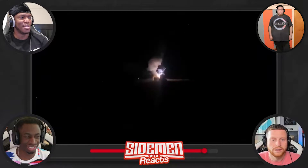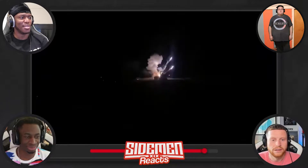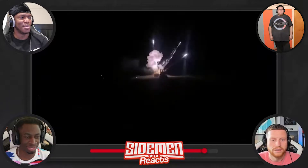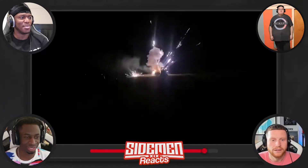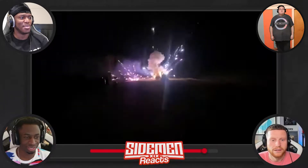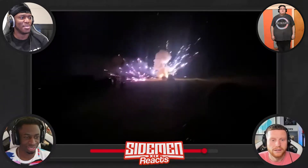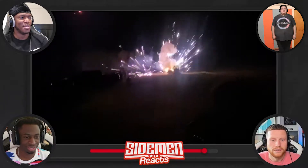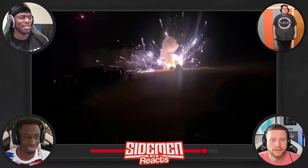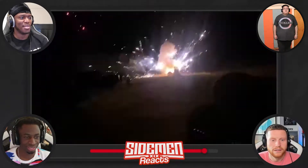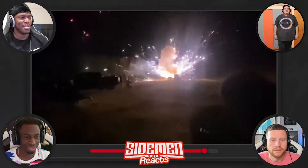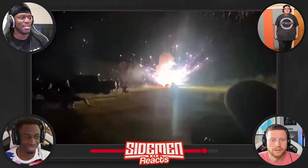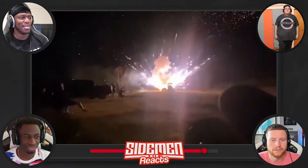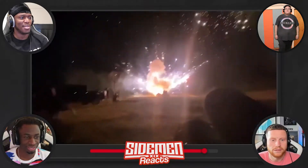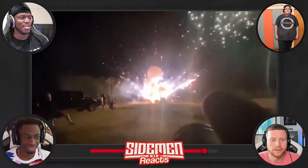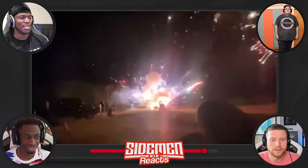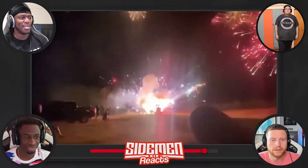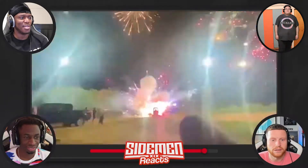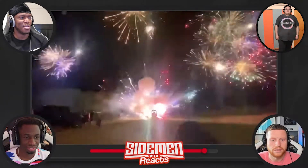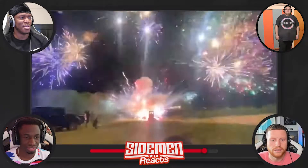the dash way.